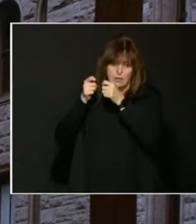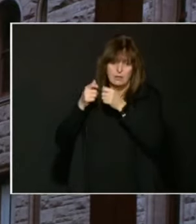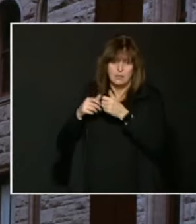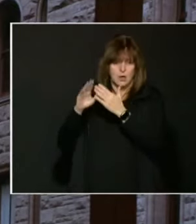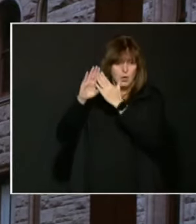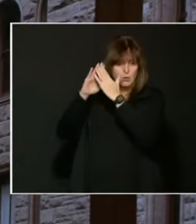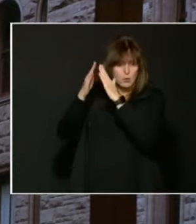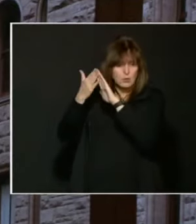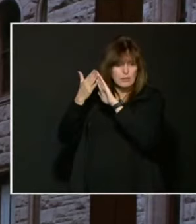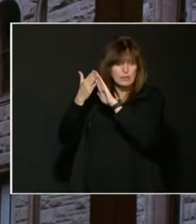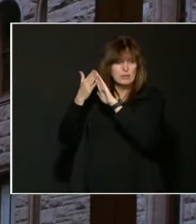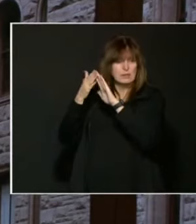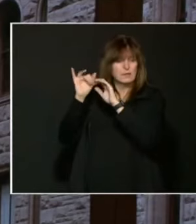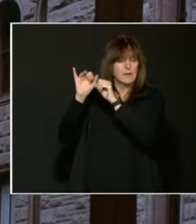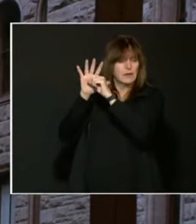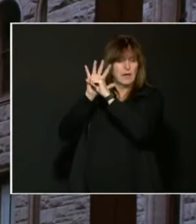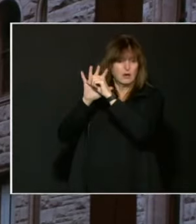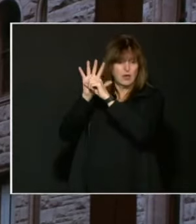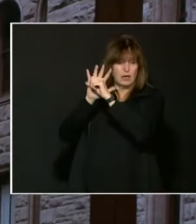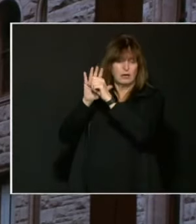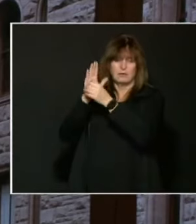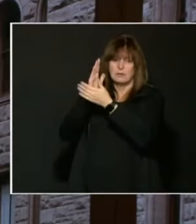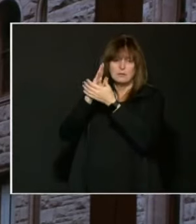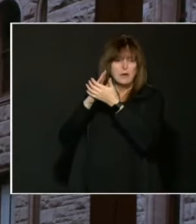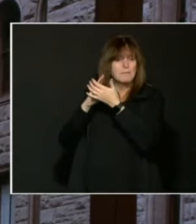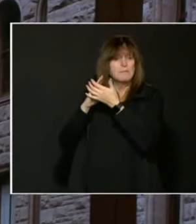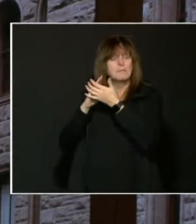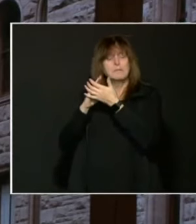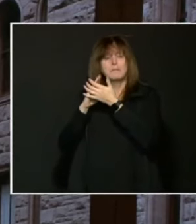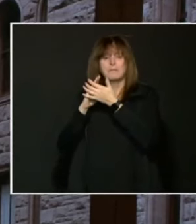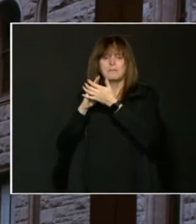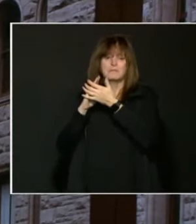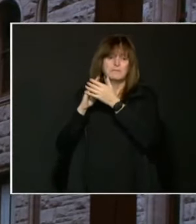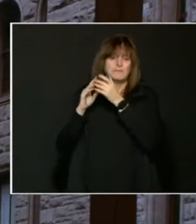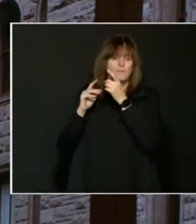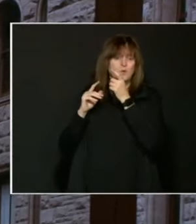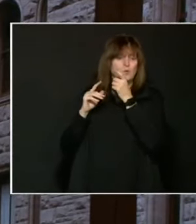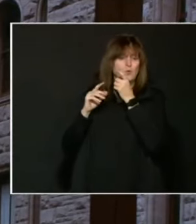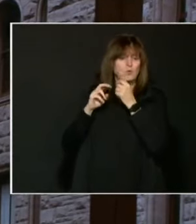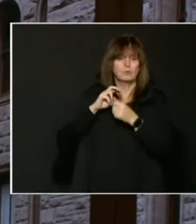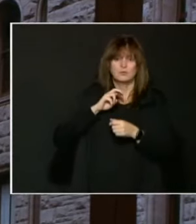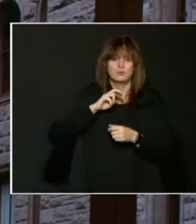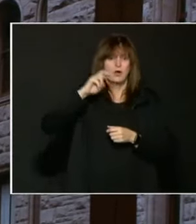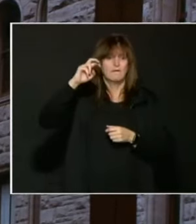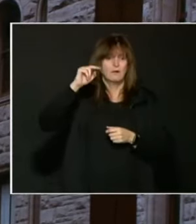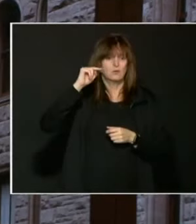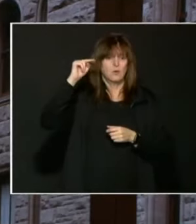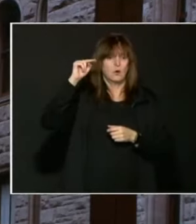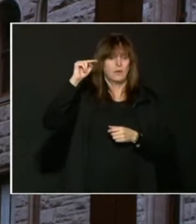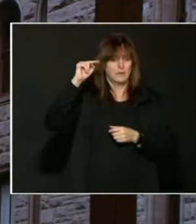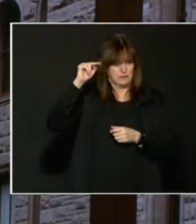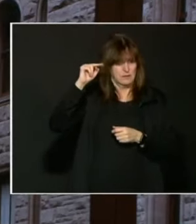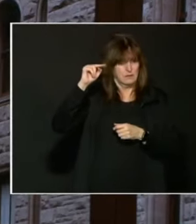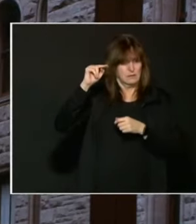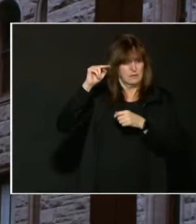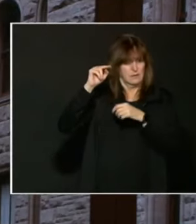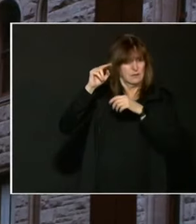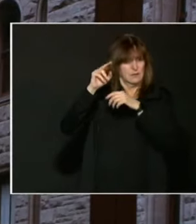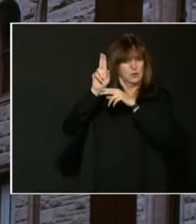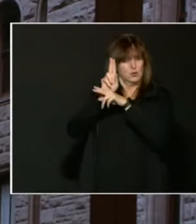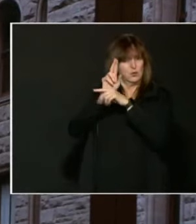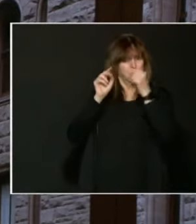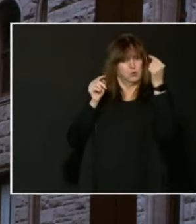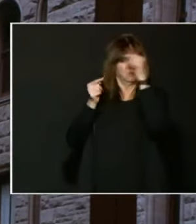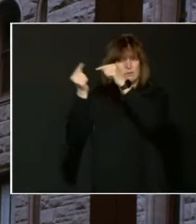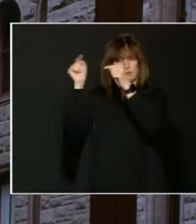for still some travel up to northern remote communities, and we know they have put all their systems in place to check on that. And as well,